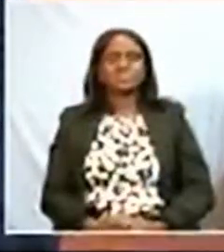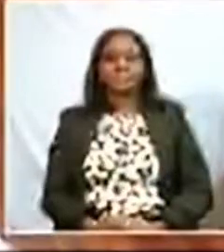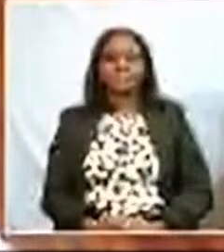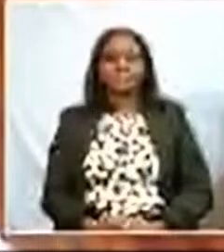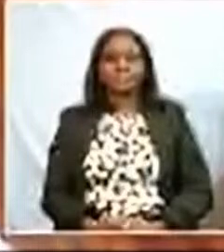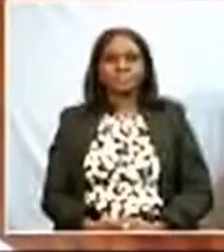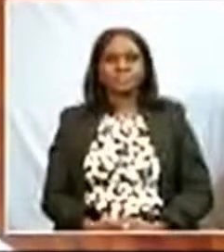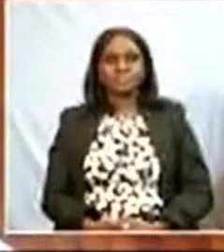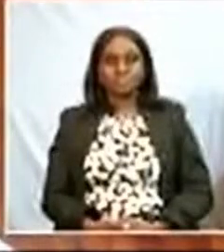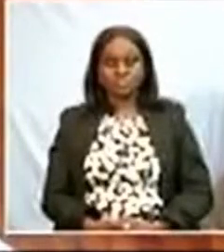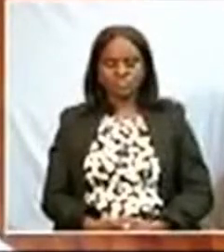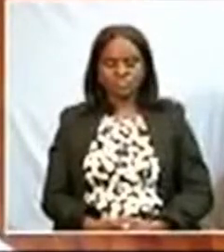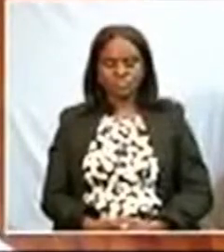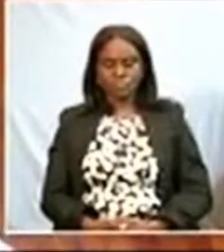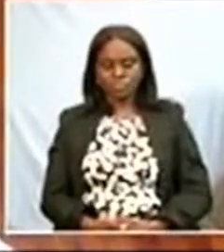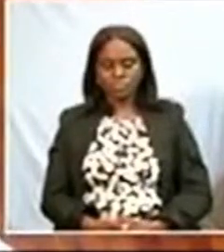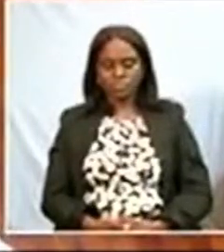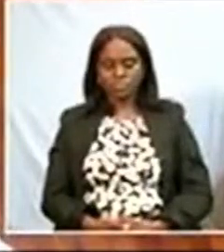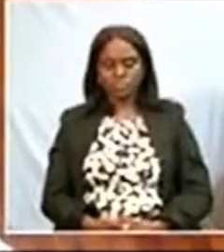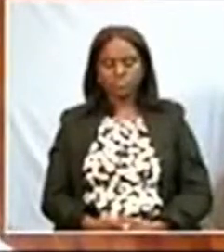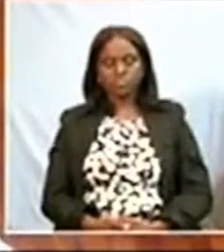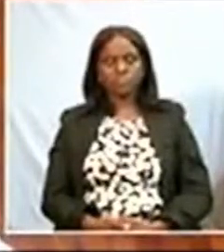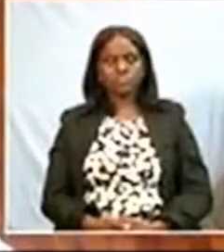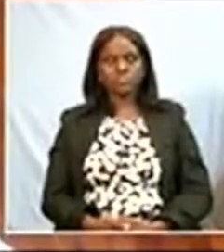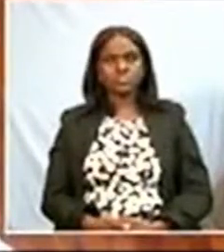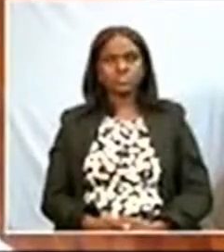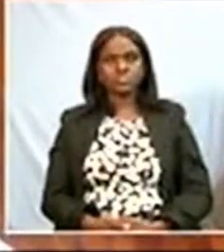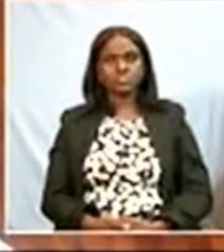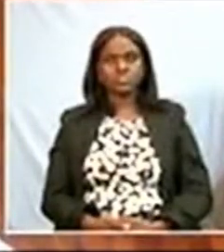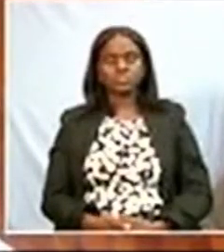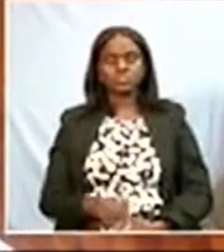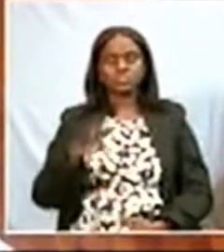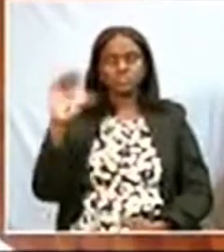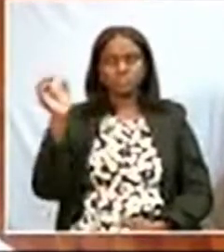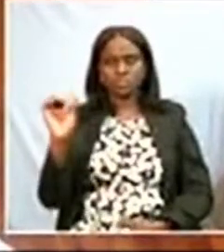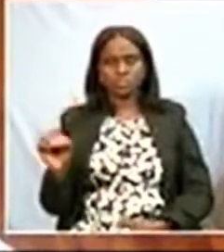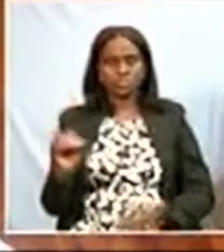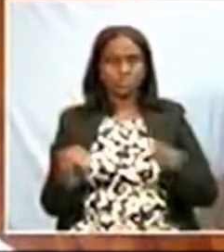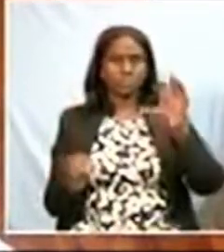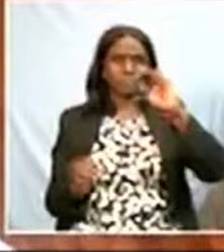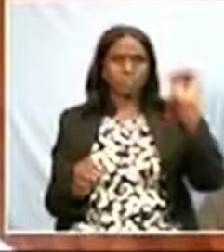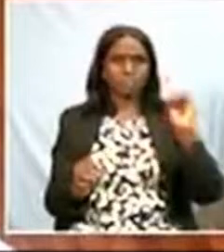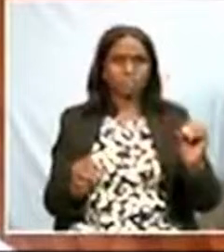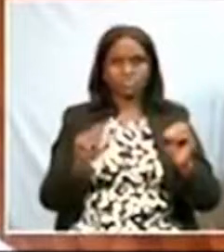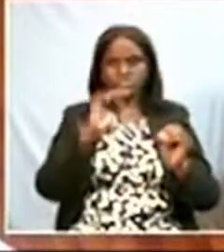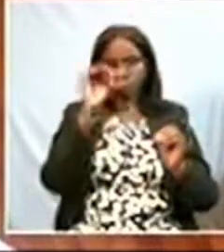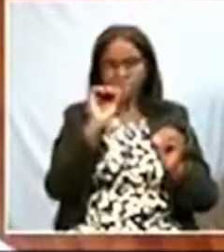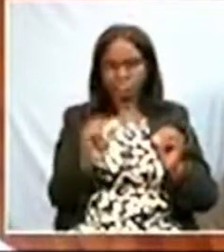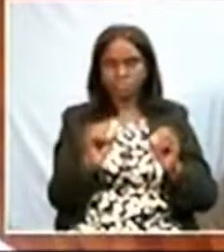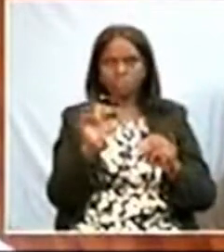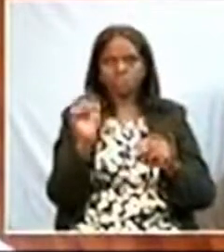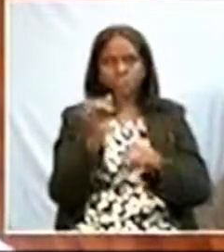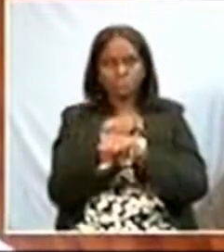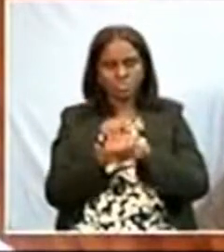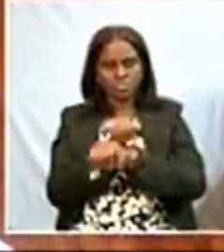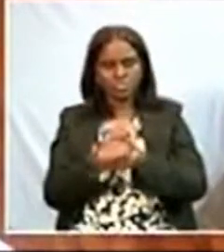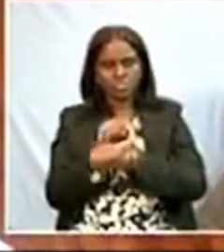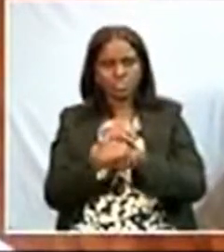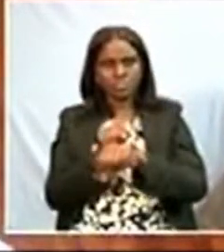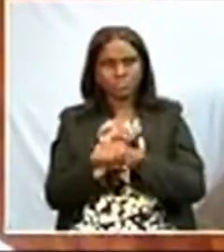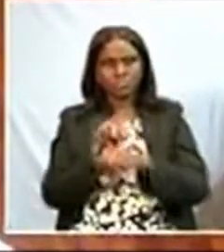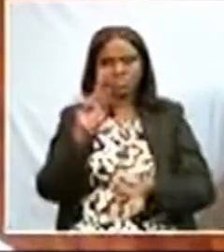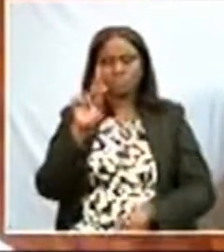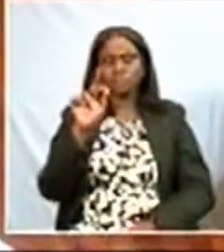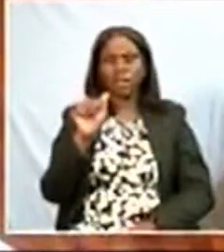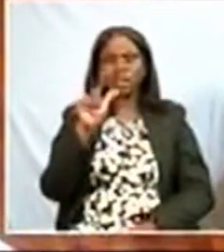Take note of that. They have put up some schedules of the percentages of each project, even skills. I will allow Honorable